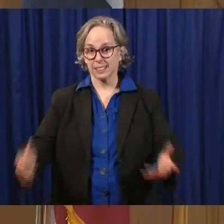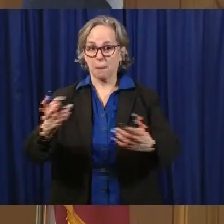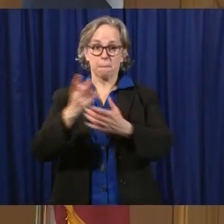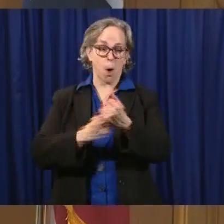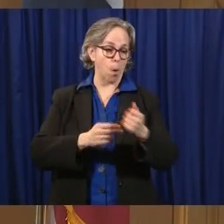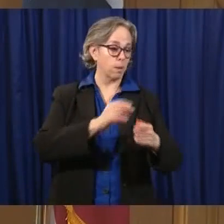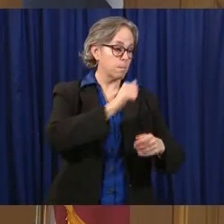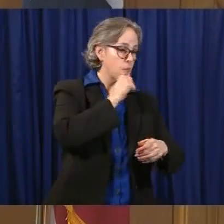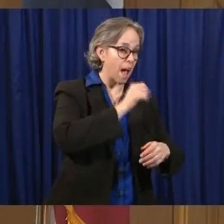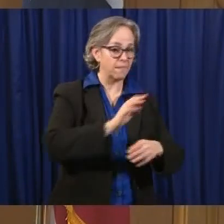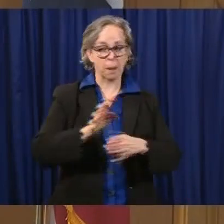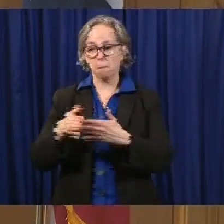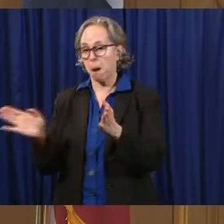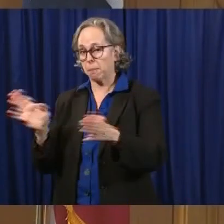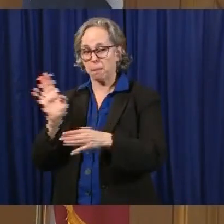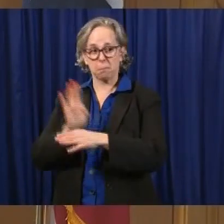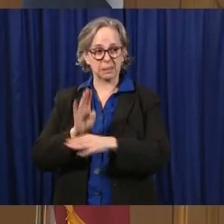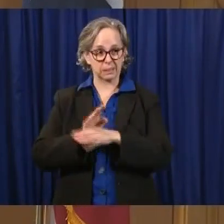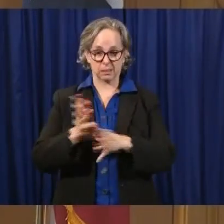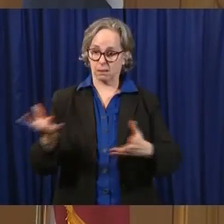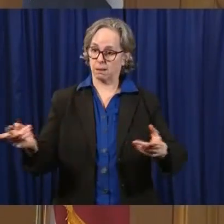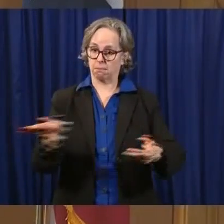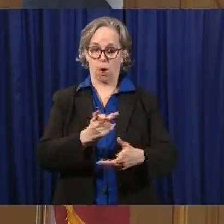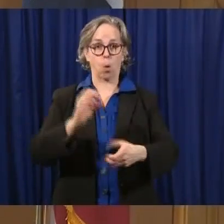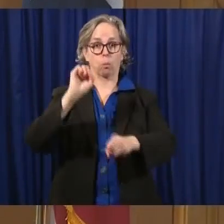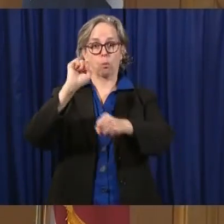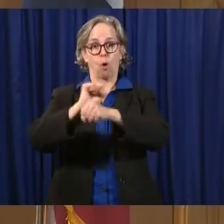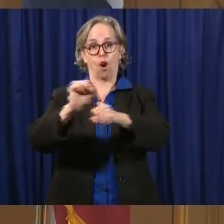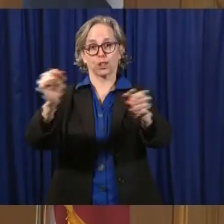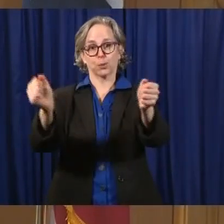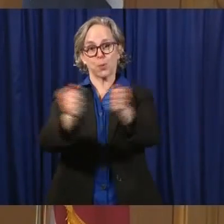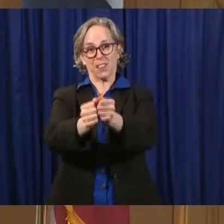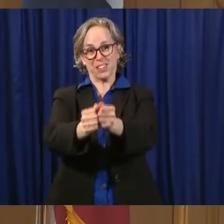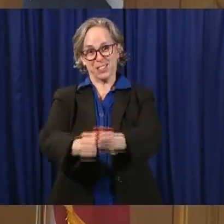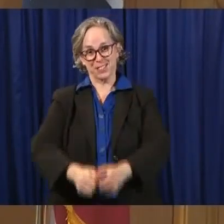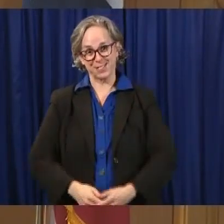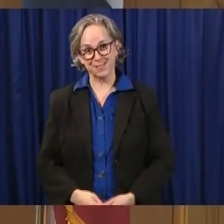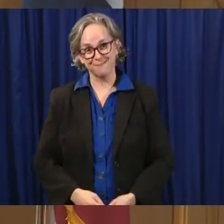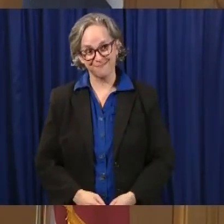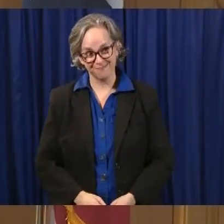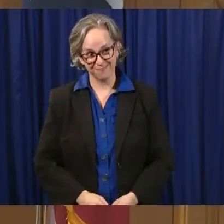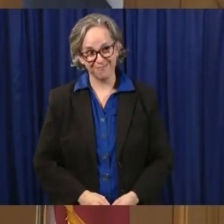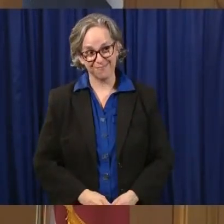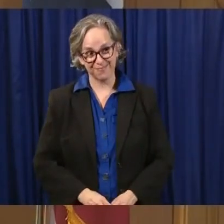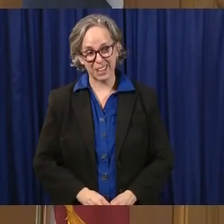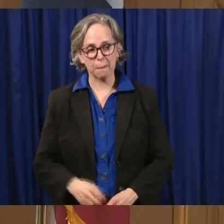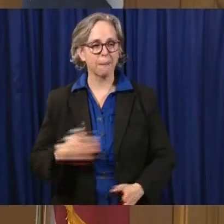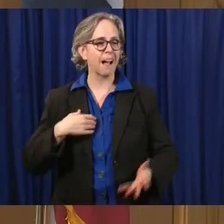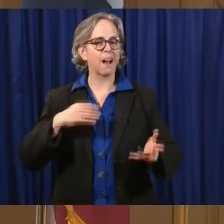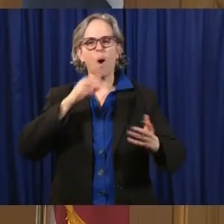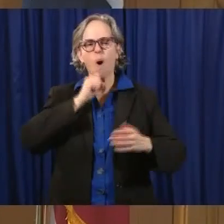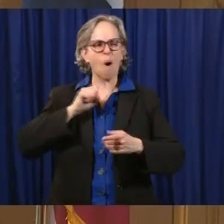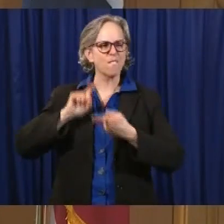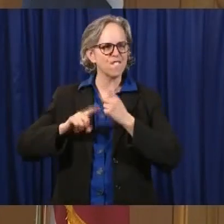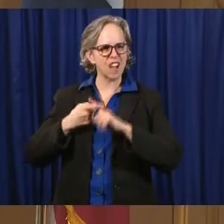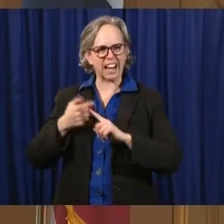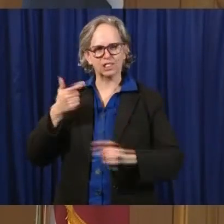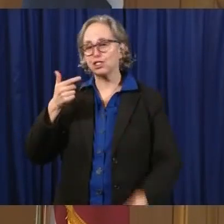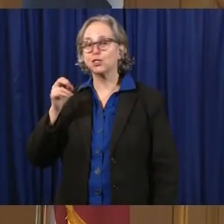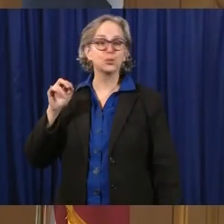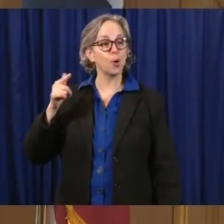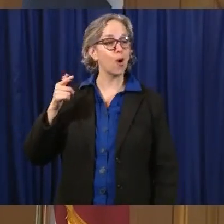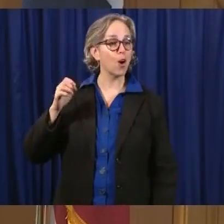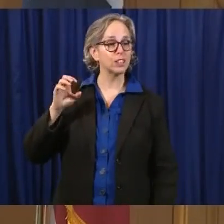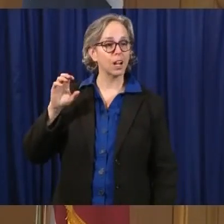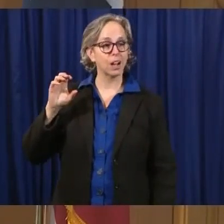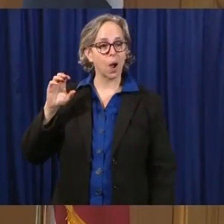public sector trying to work together in public-private partnership, as my old friend George Voinovich used to say. And when those work well, they